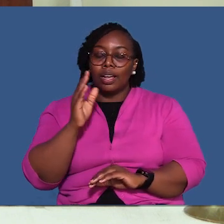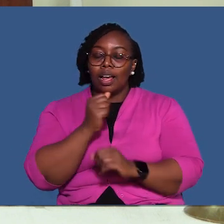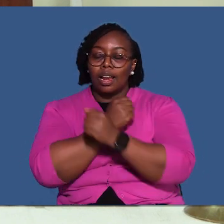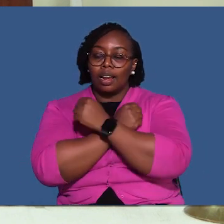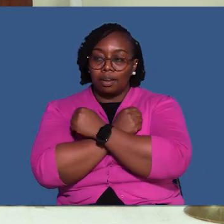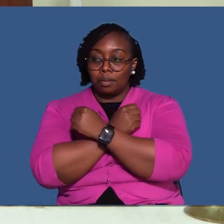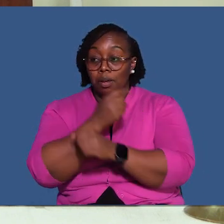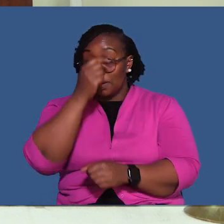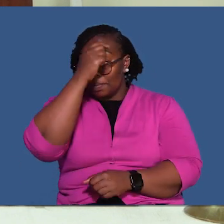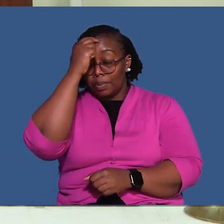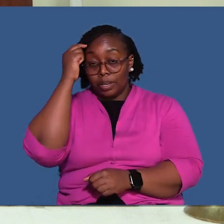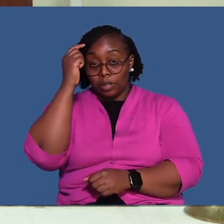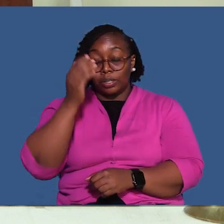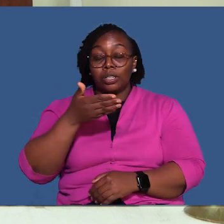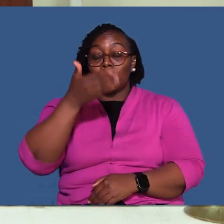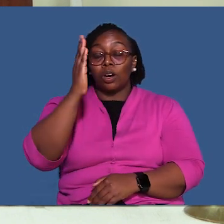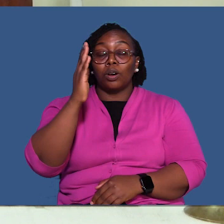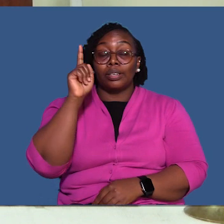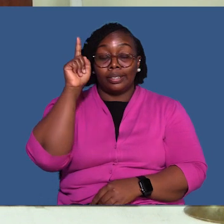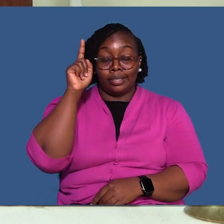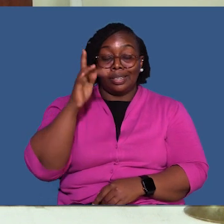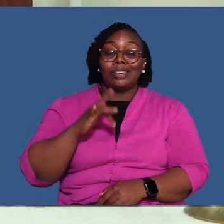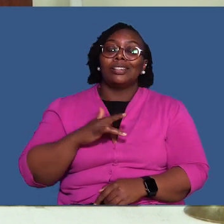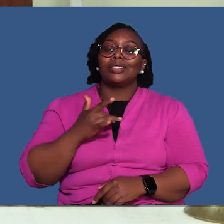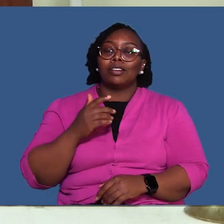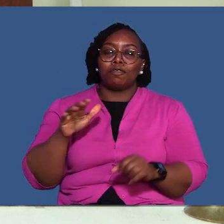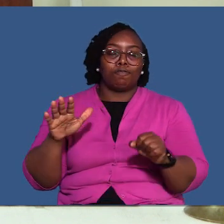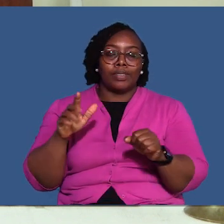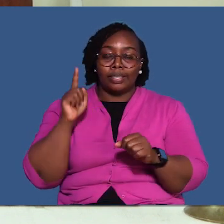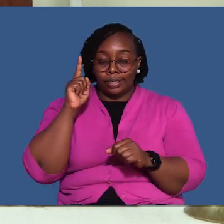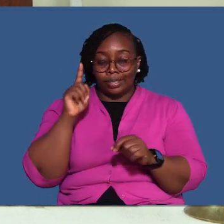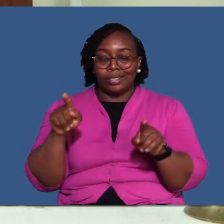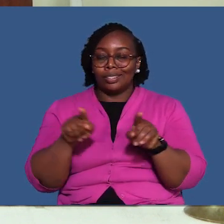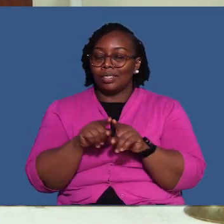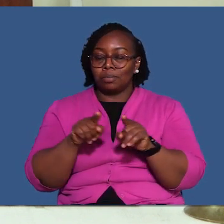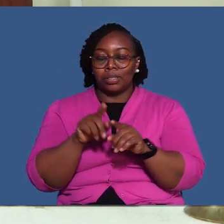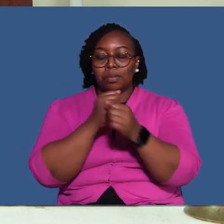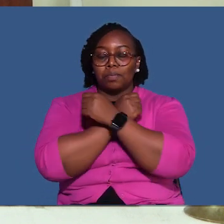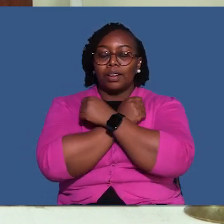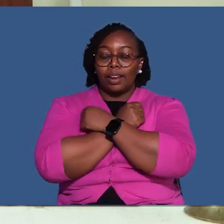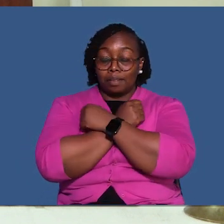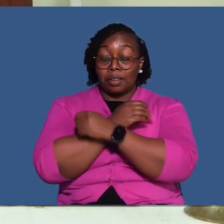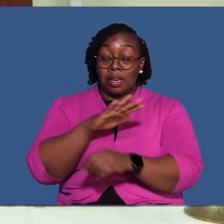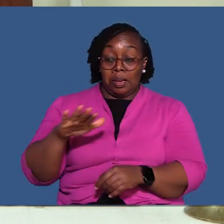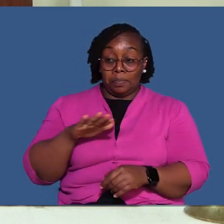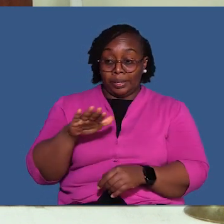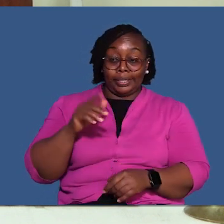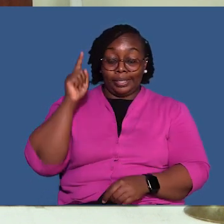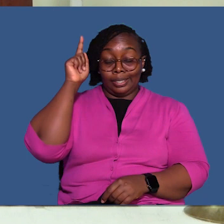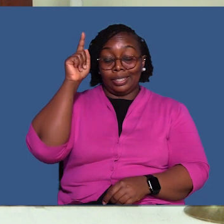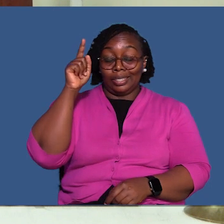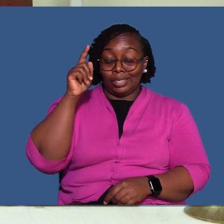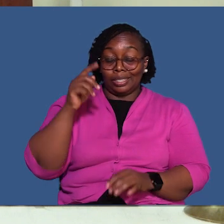because God himself is love and his presence